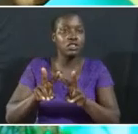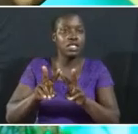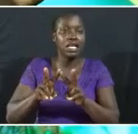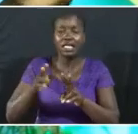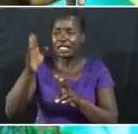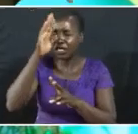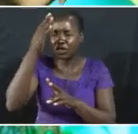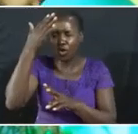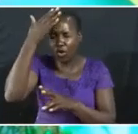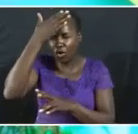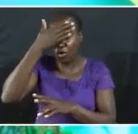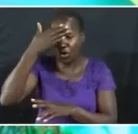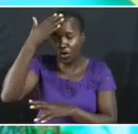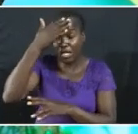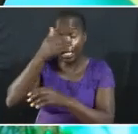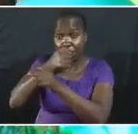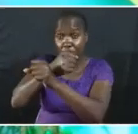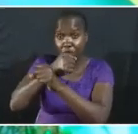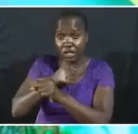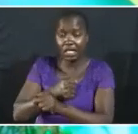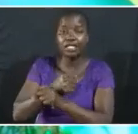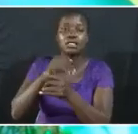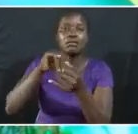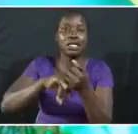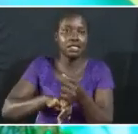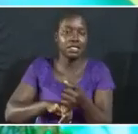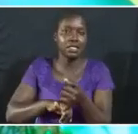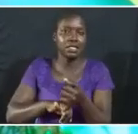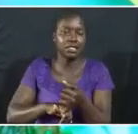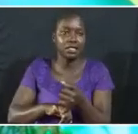ordained that safeguard marriage.